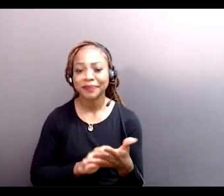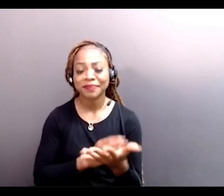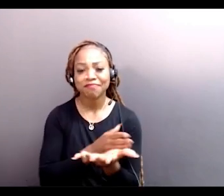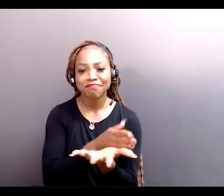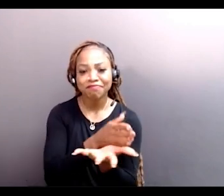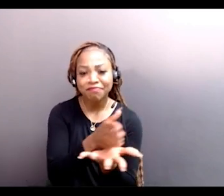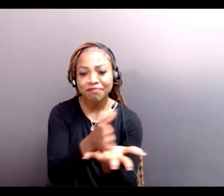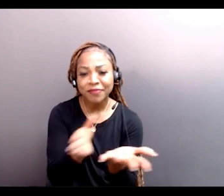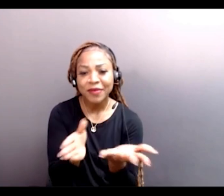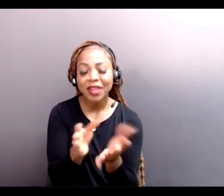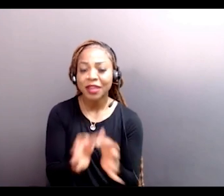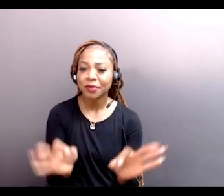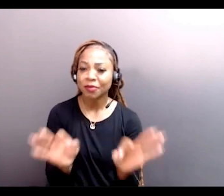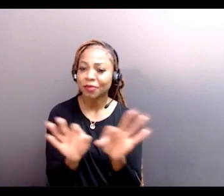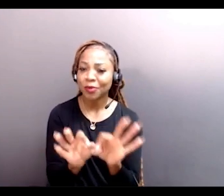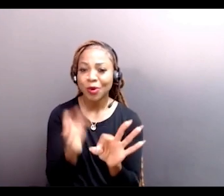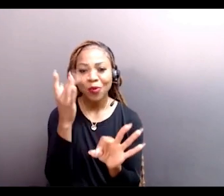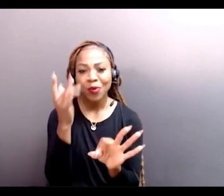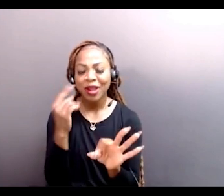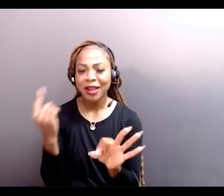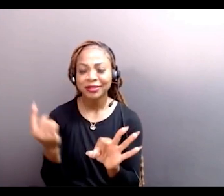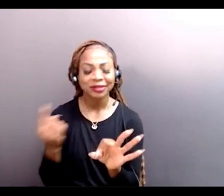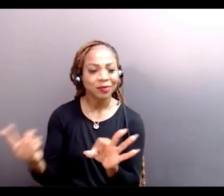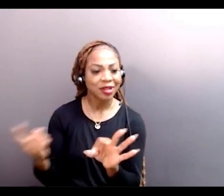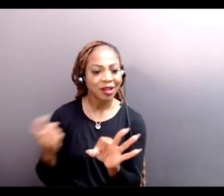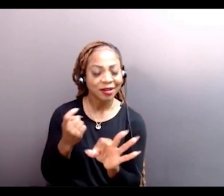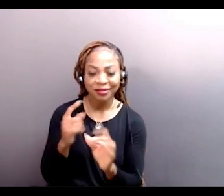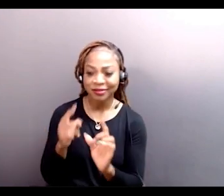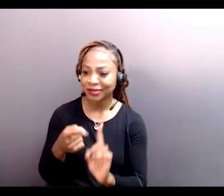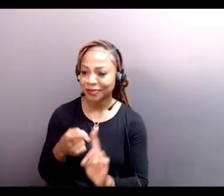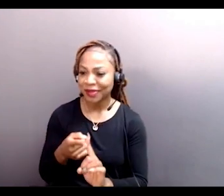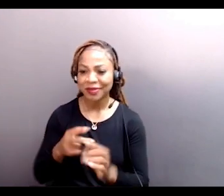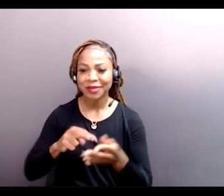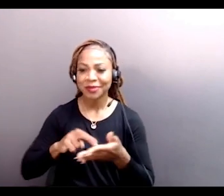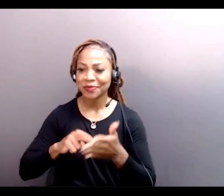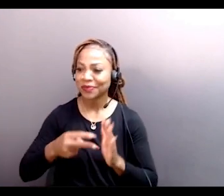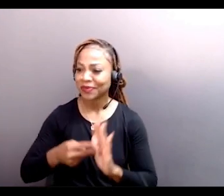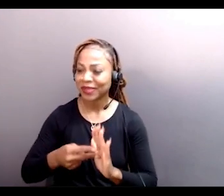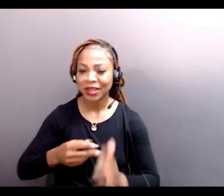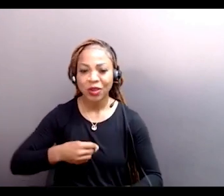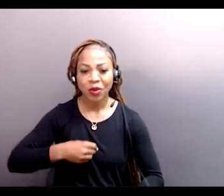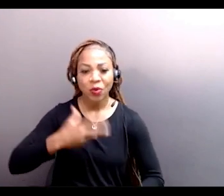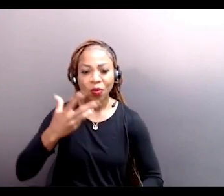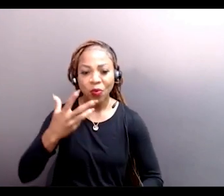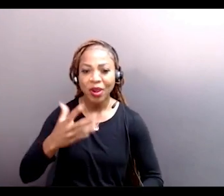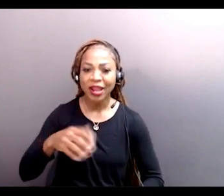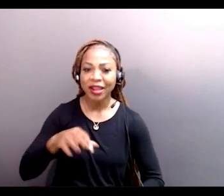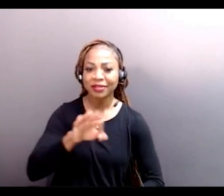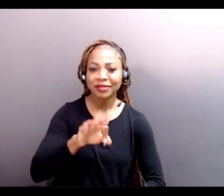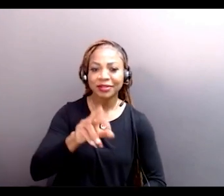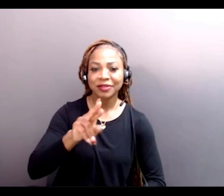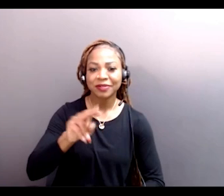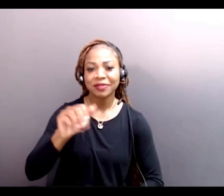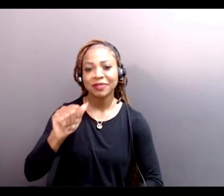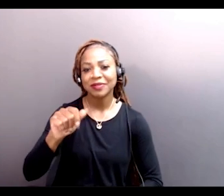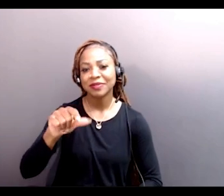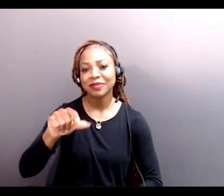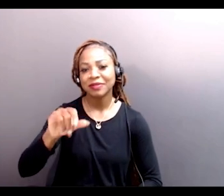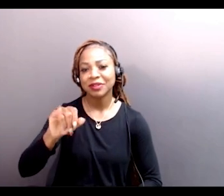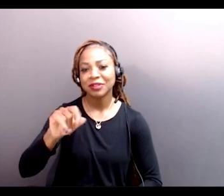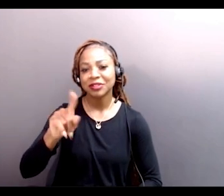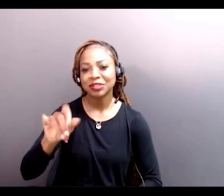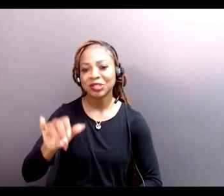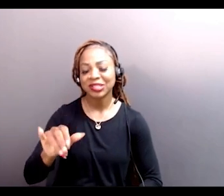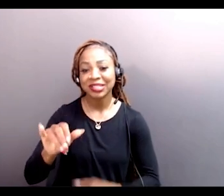it's important because, somebody had asked about the meaning of, white fragility, for example. So